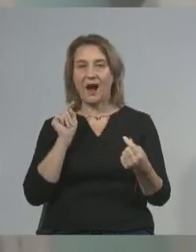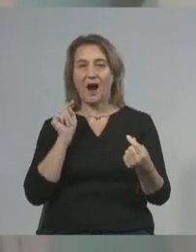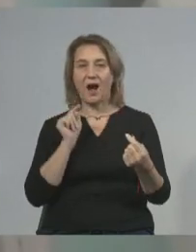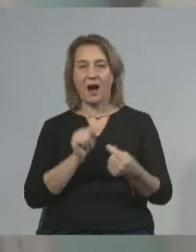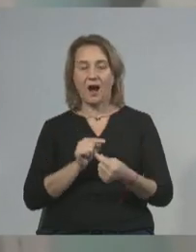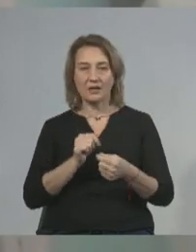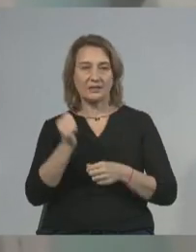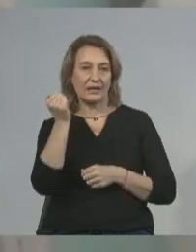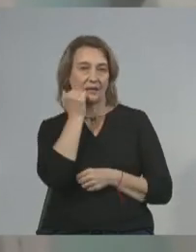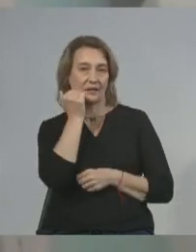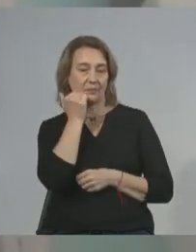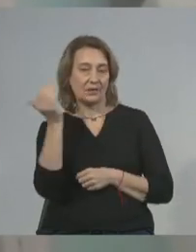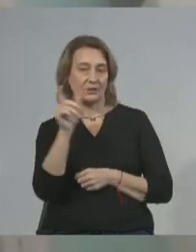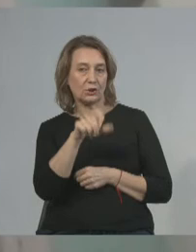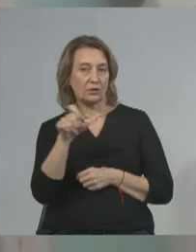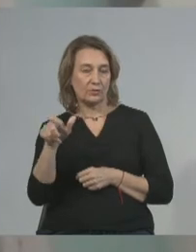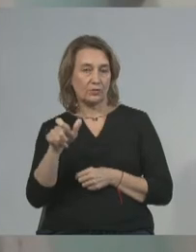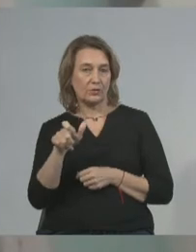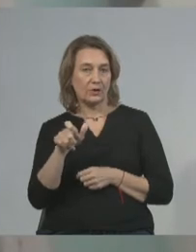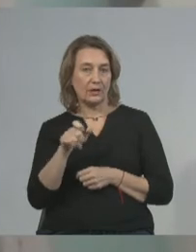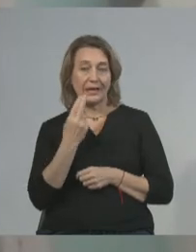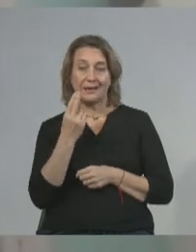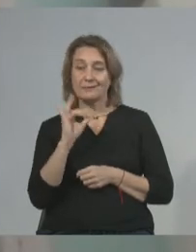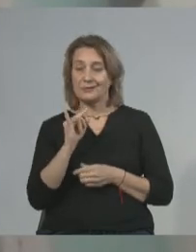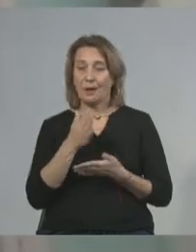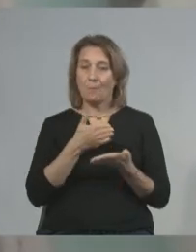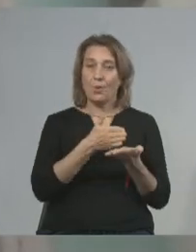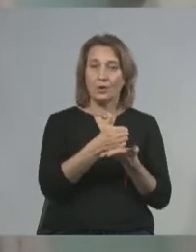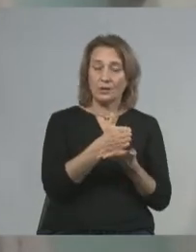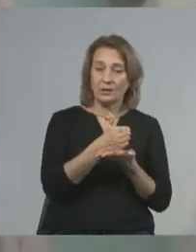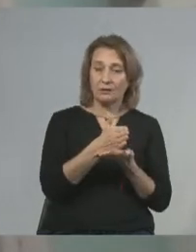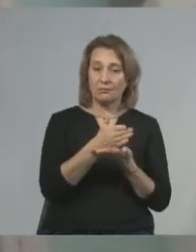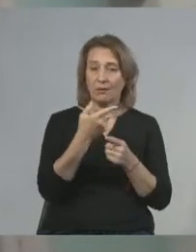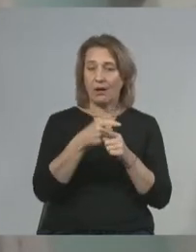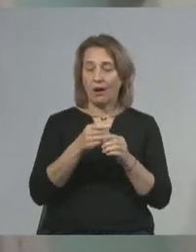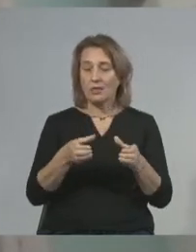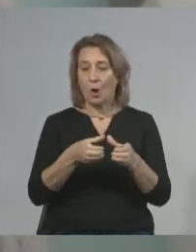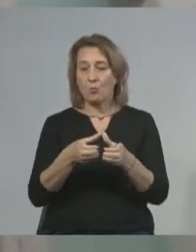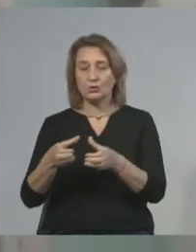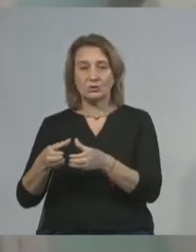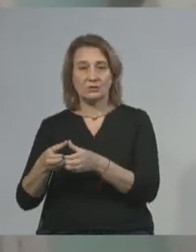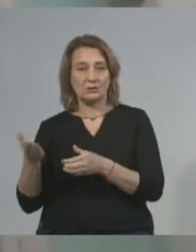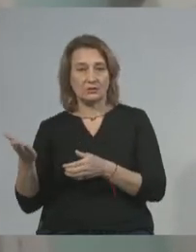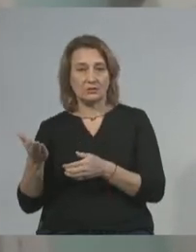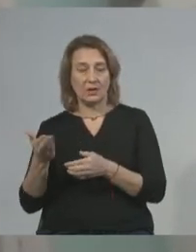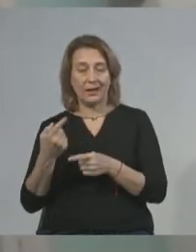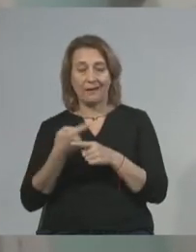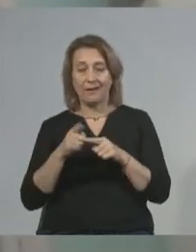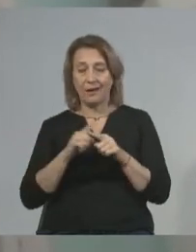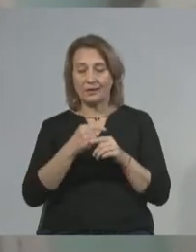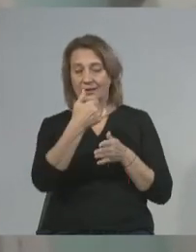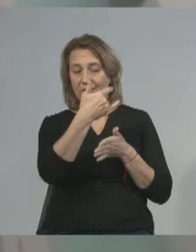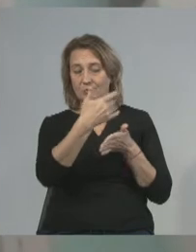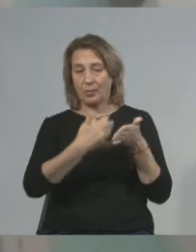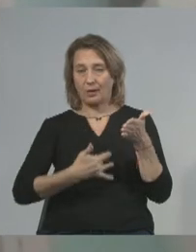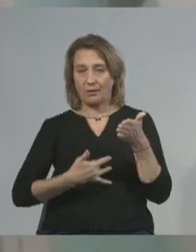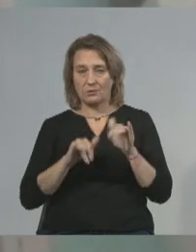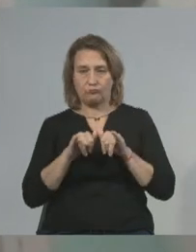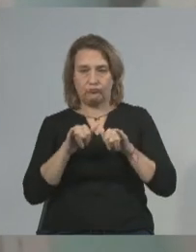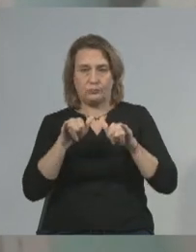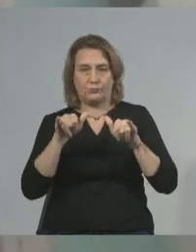whatever it's growing and growing and growing and nobody seems old they're already shocked etc but that that's that's